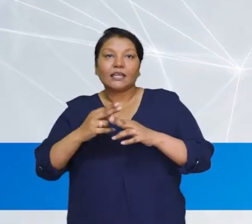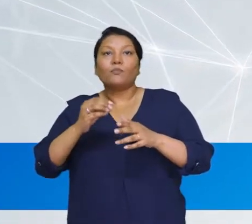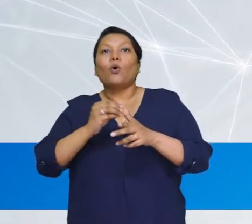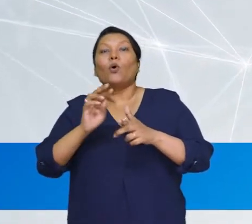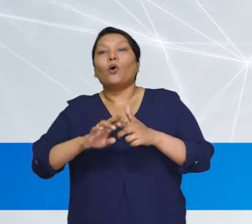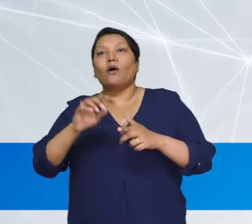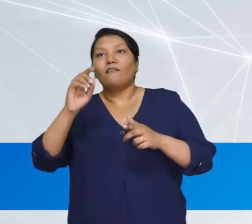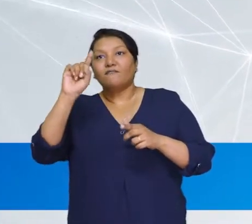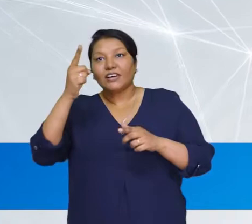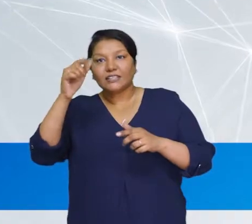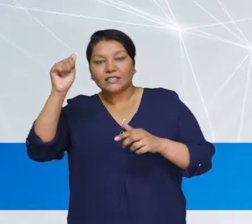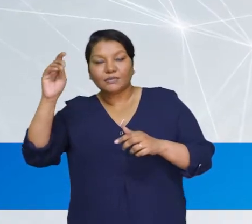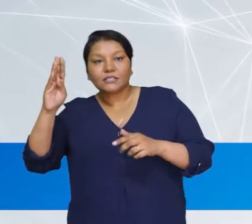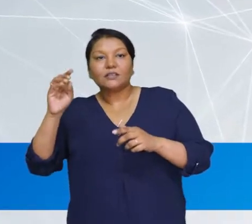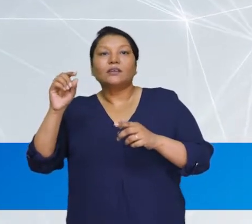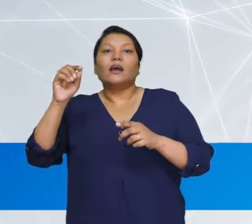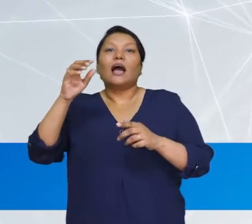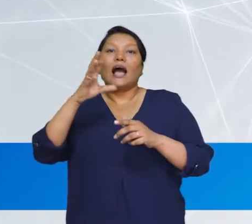firstname.lastname@gmail.com or